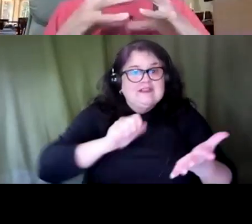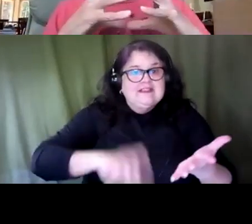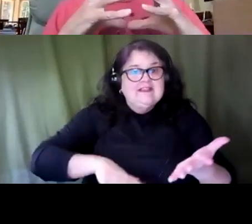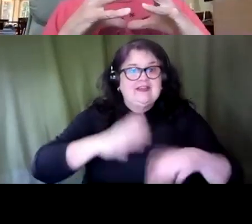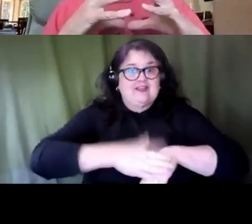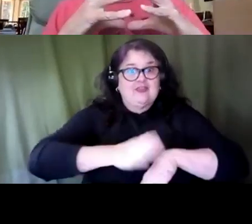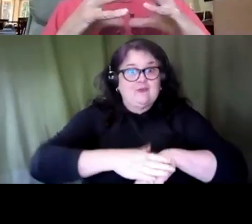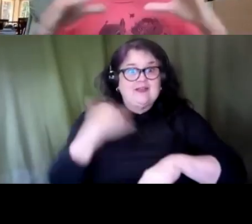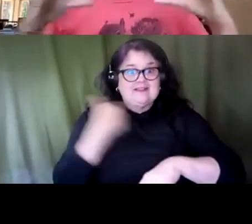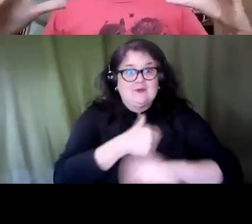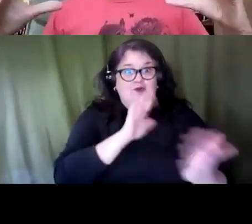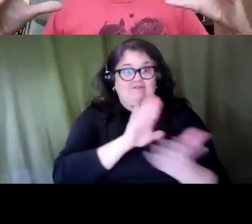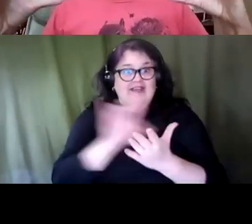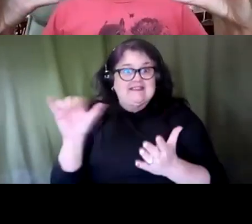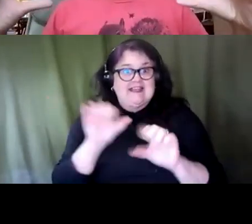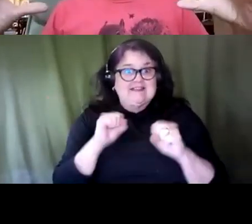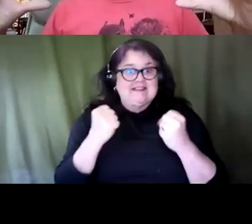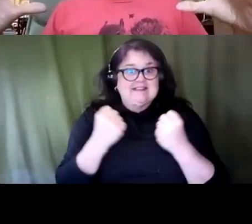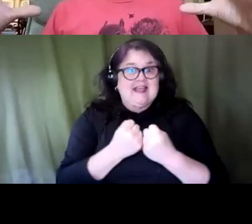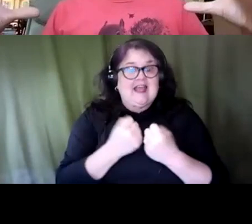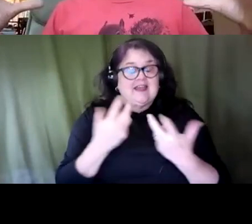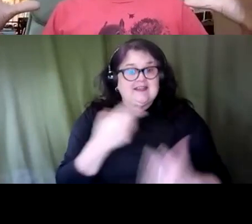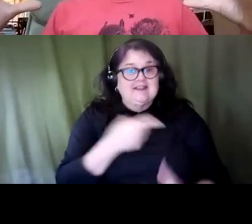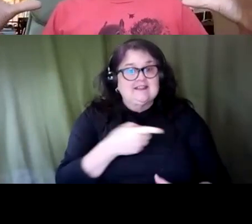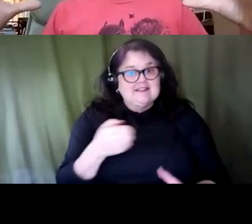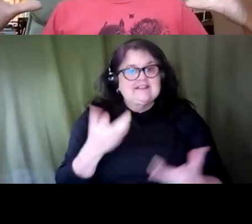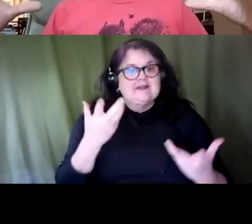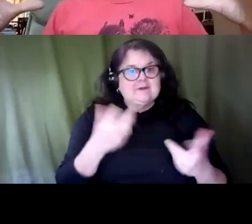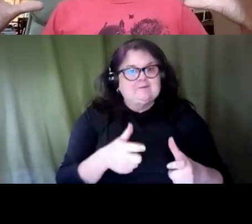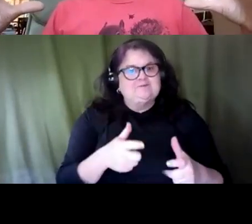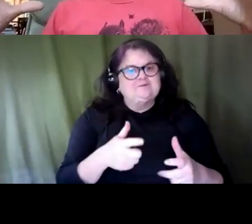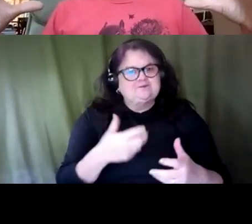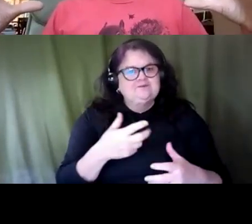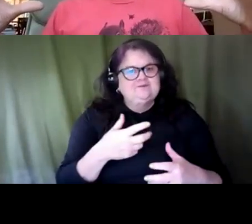arguably, it creates space for a lot of different land-related projects to be